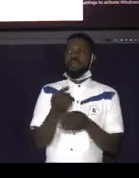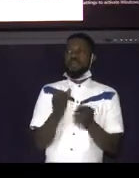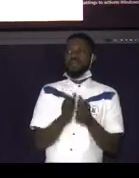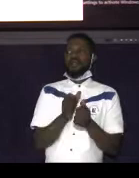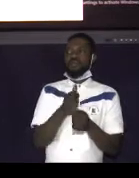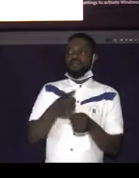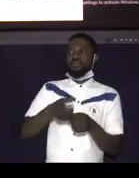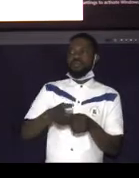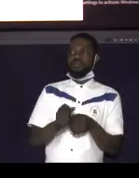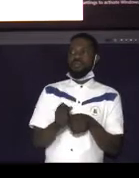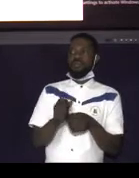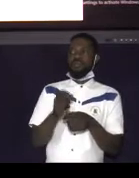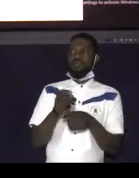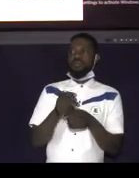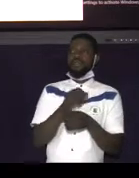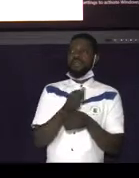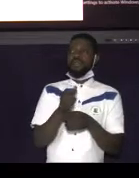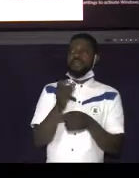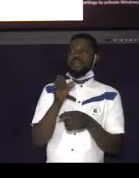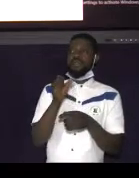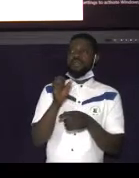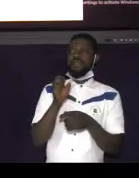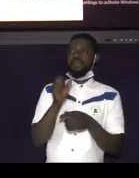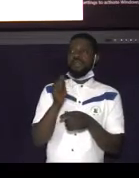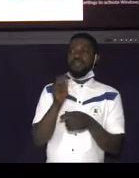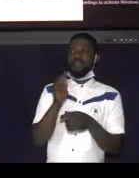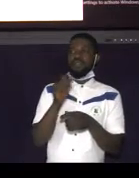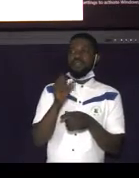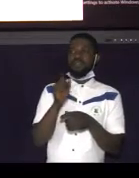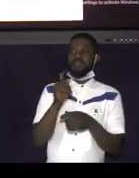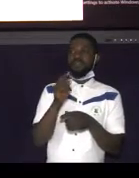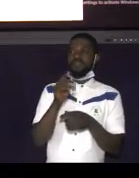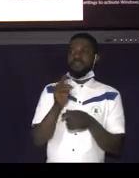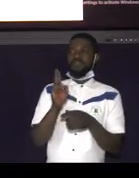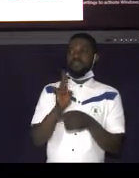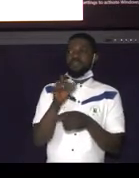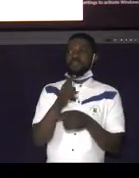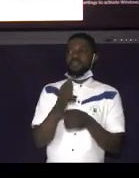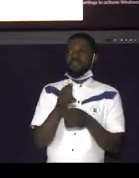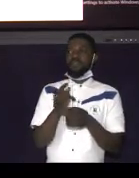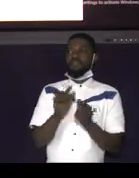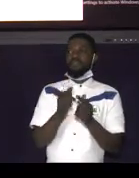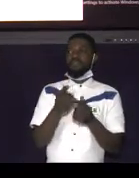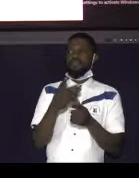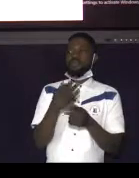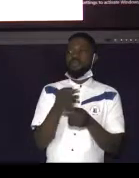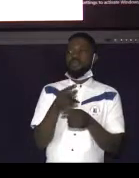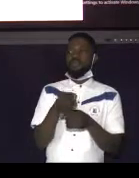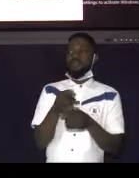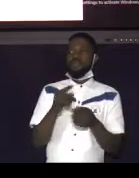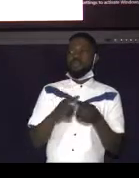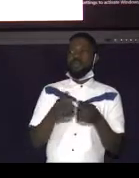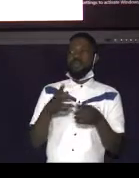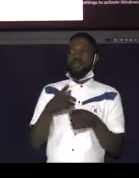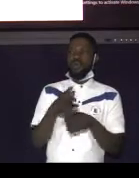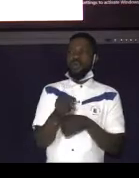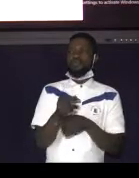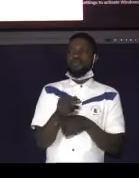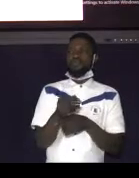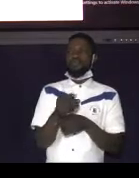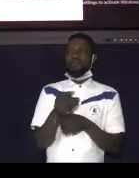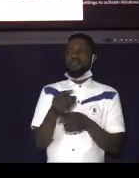spur, a seamstress using a pair of scissors to cut a piece of cloth. All that,